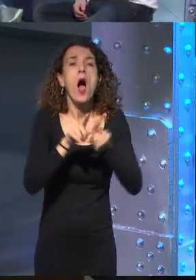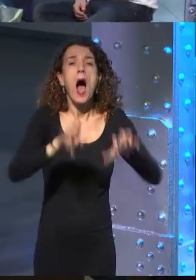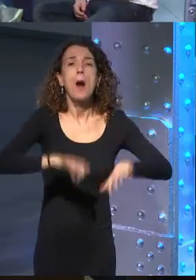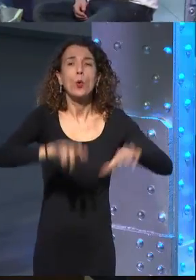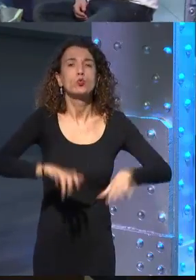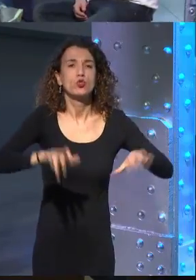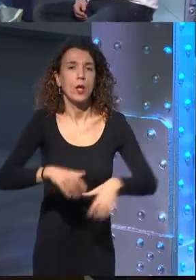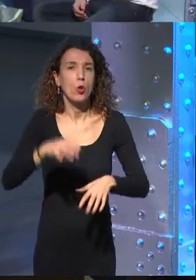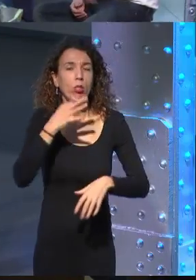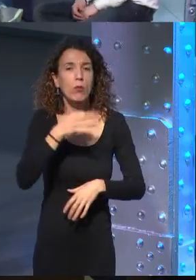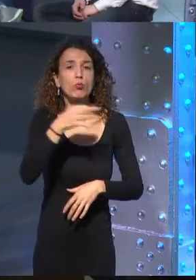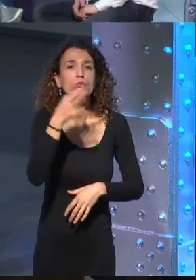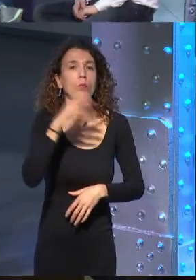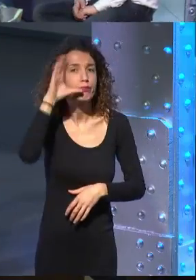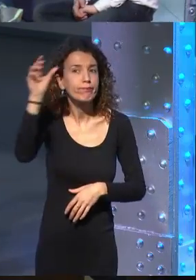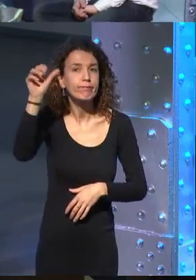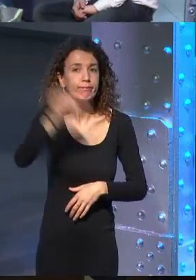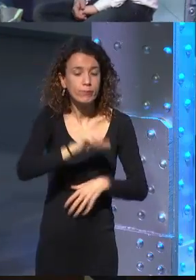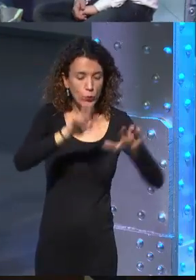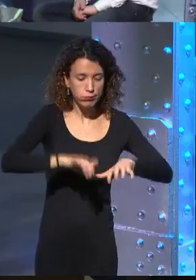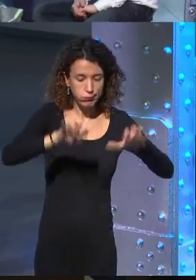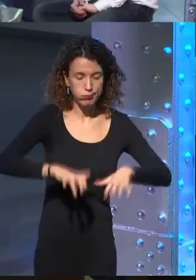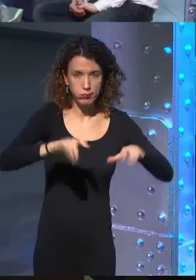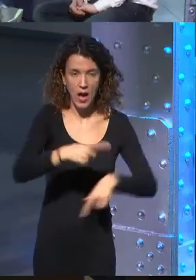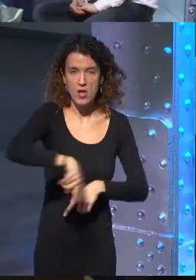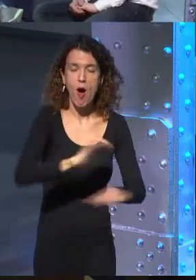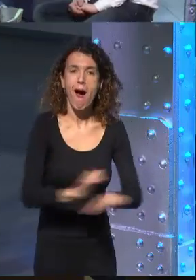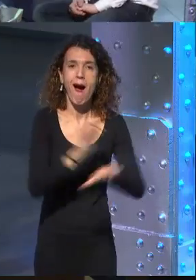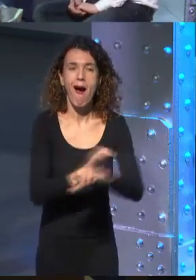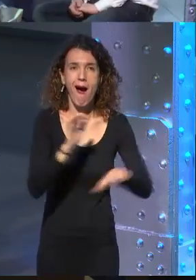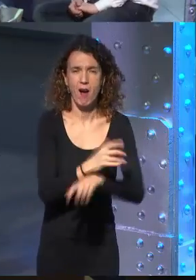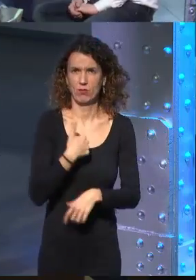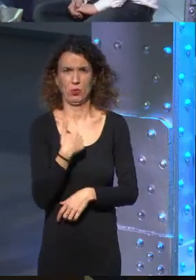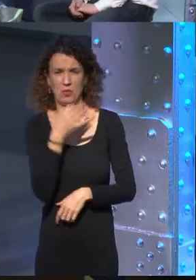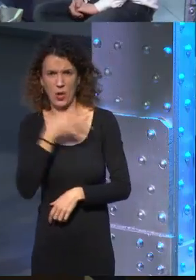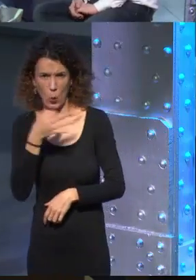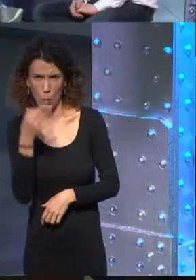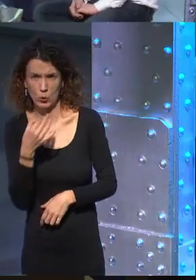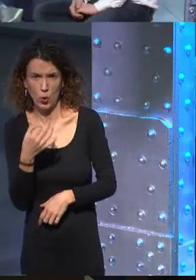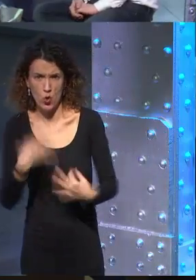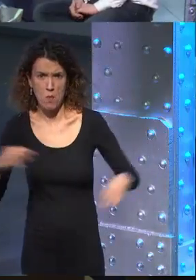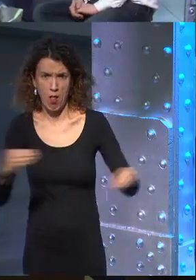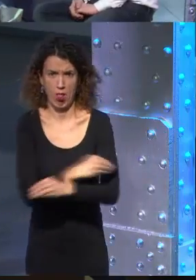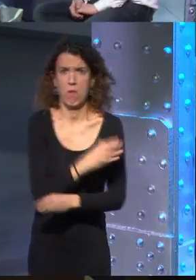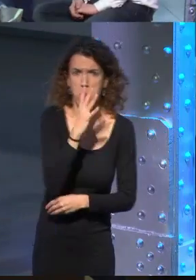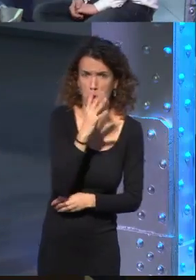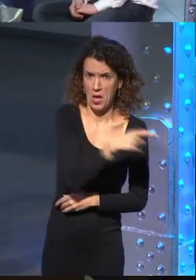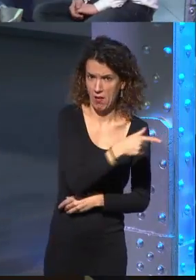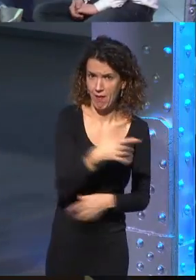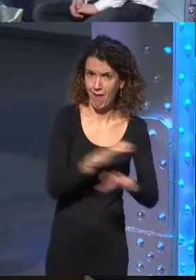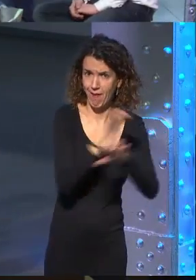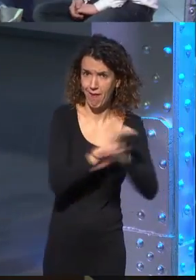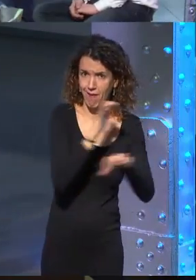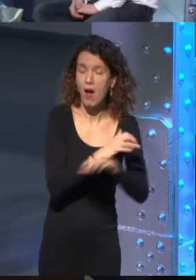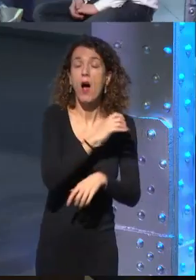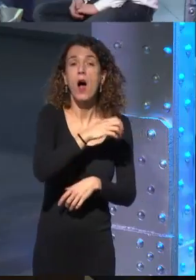always go to the last row in the classroom with their laptops, and you see them laughing like